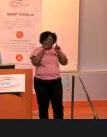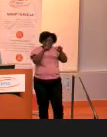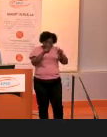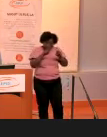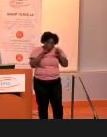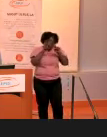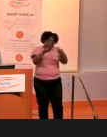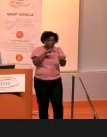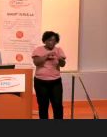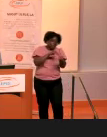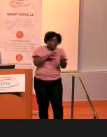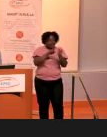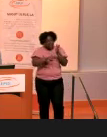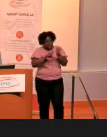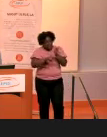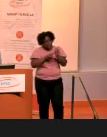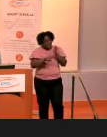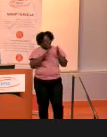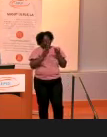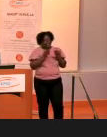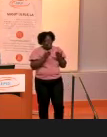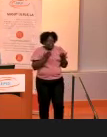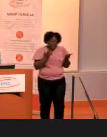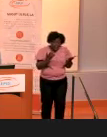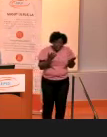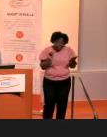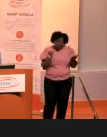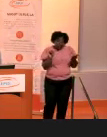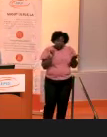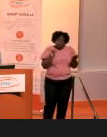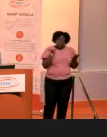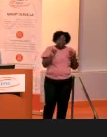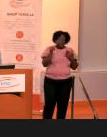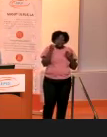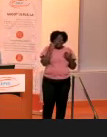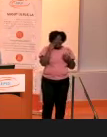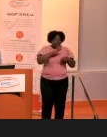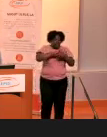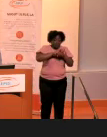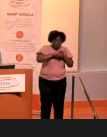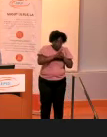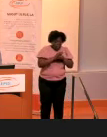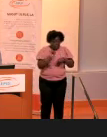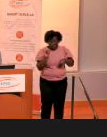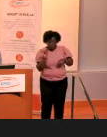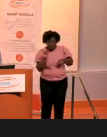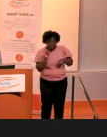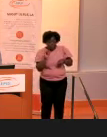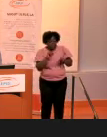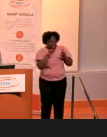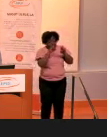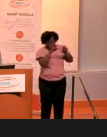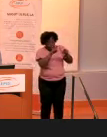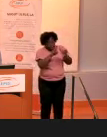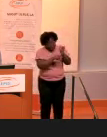to be evaluated. And it's probably not a bad idea if you've had a significant COVID infection to go in and